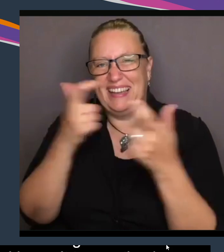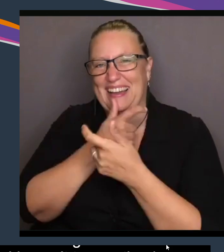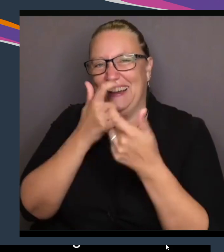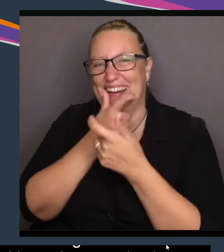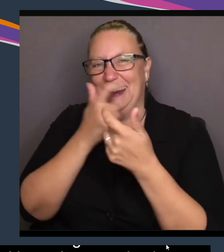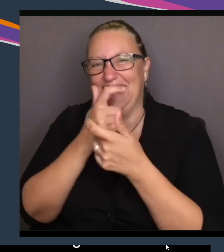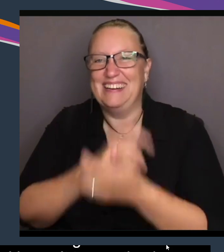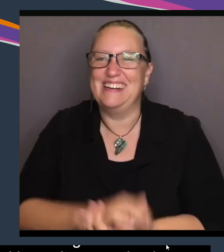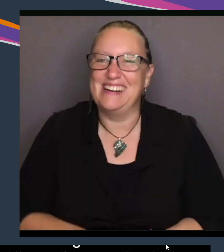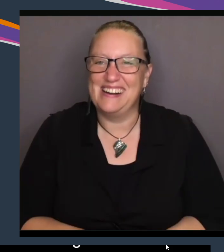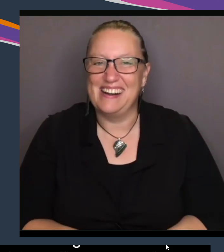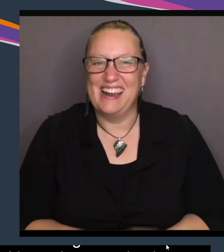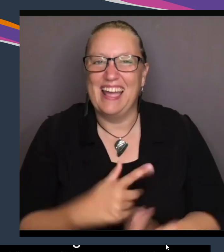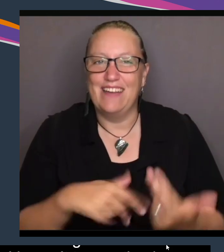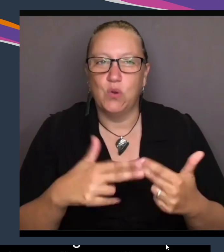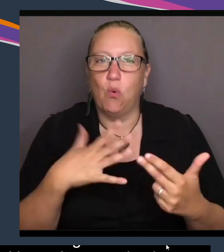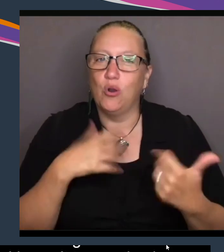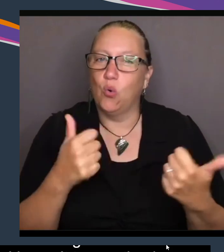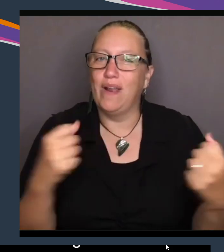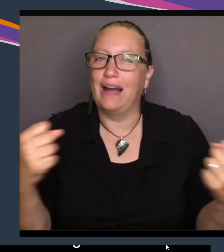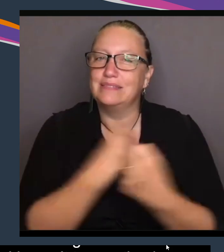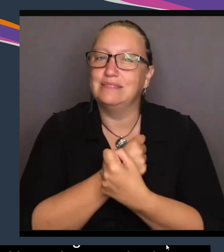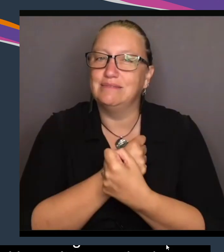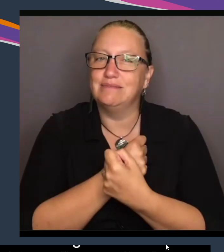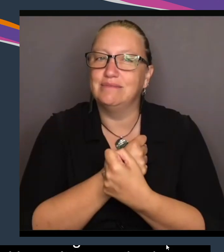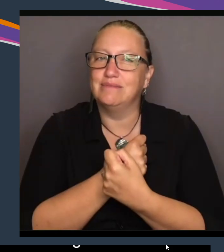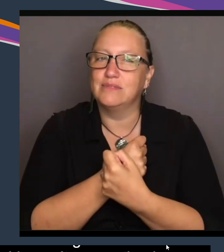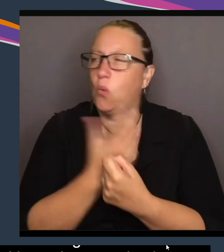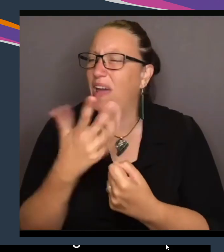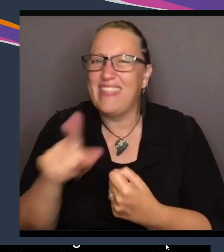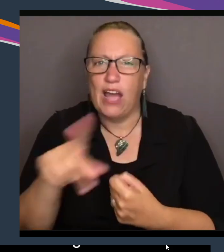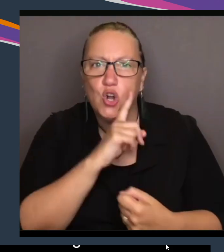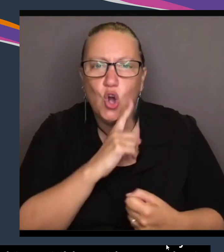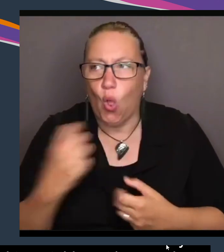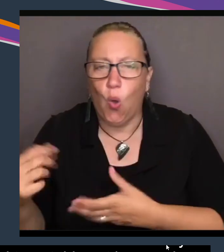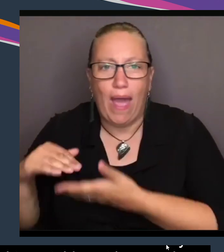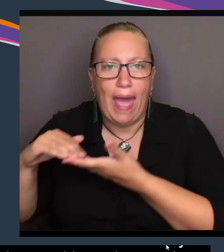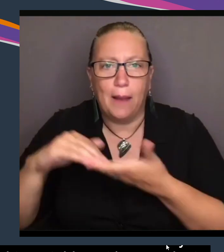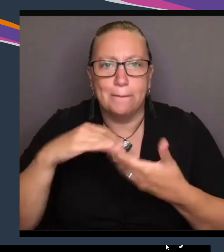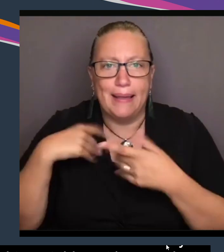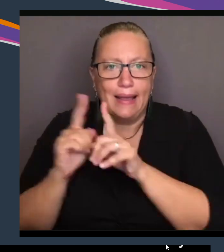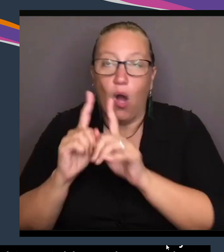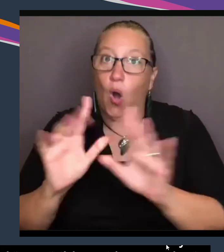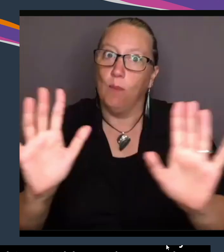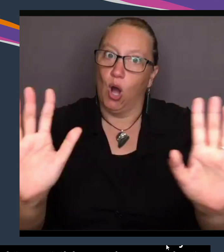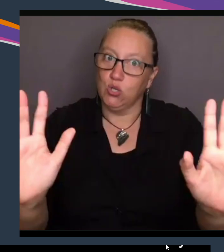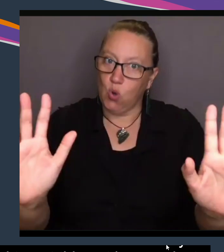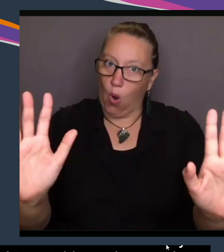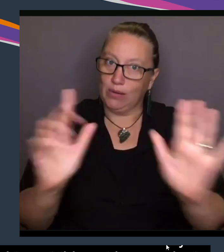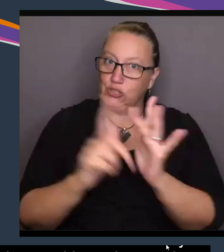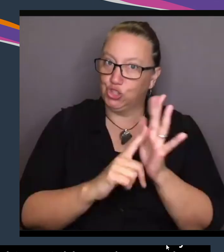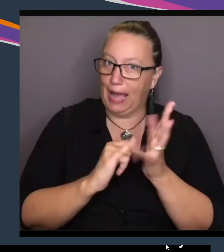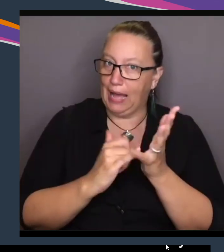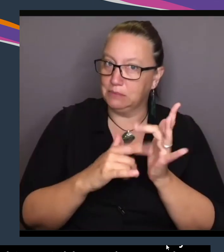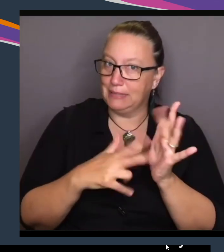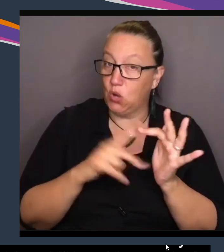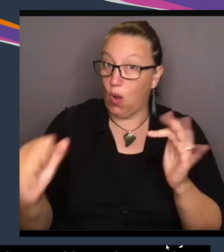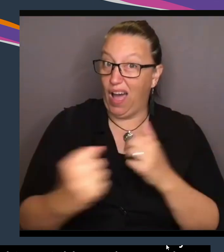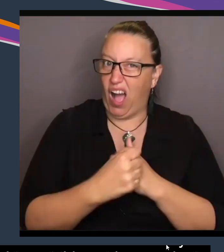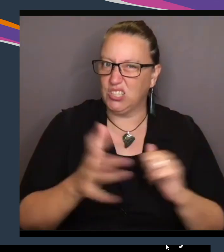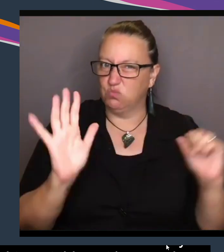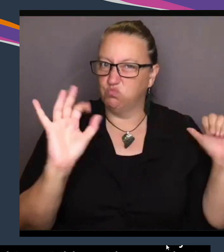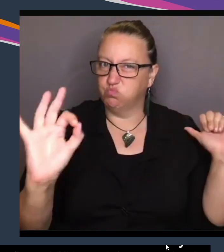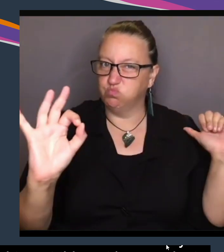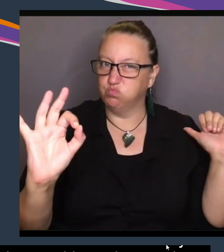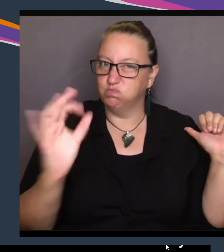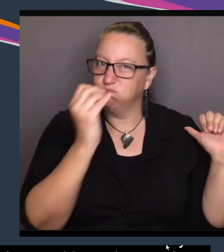And if you want a good hug, where's that girl that woke me up? Oh my God, Jasmine does good hugs, wherever she